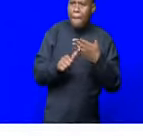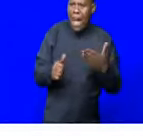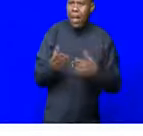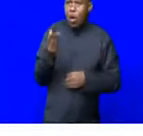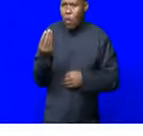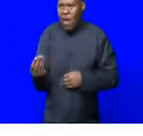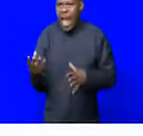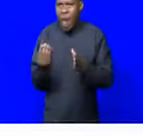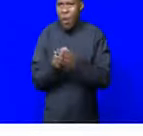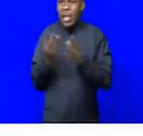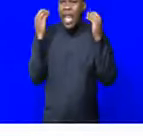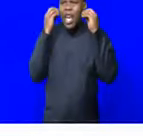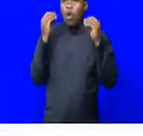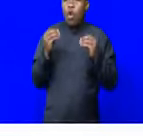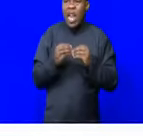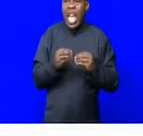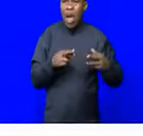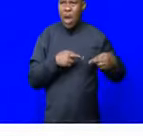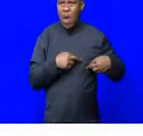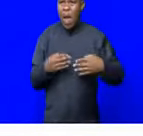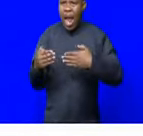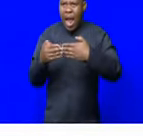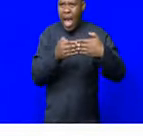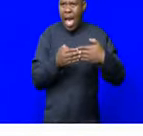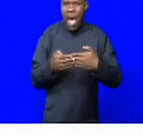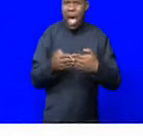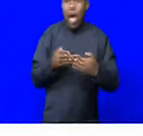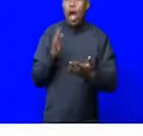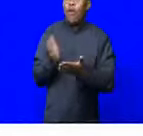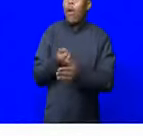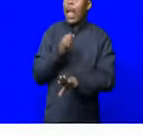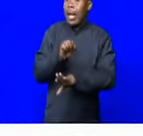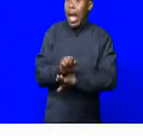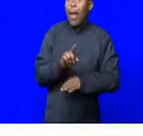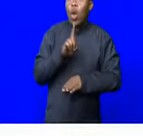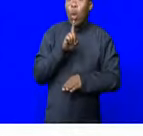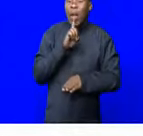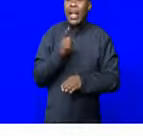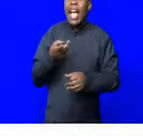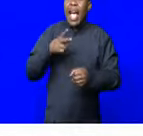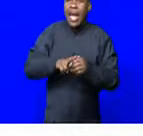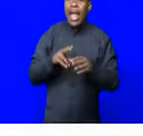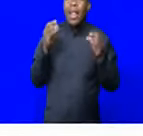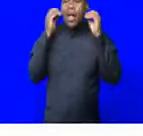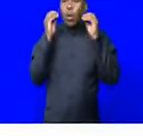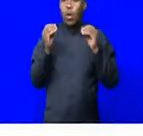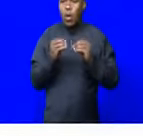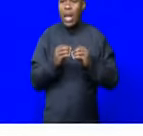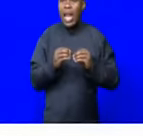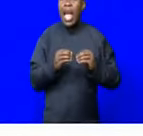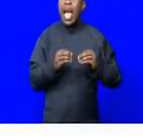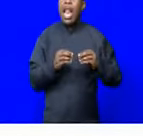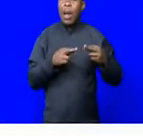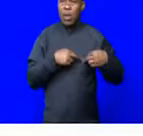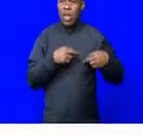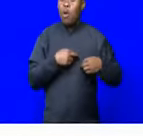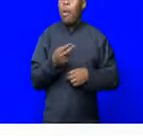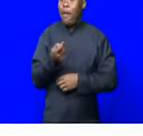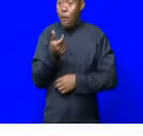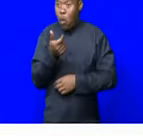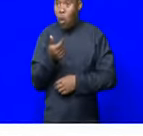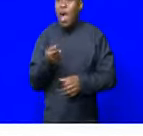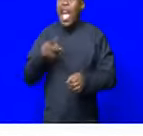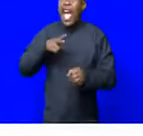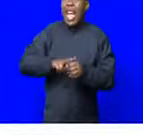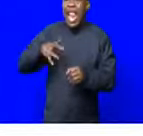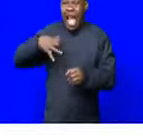that since for now we have very few therapists and few hospitals that are able to help us. The rest of the country